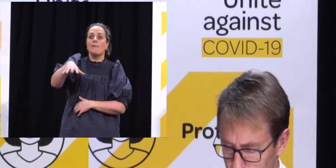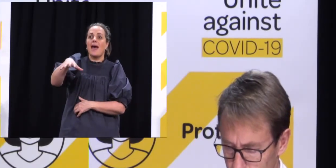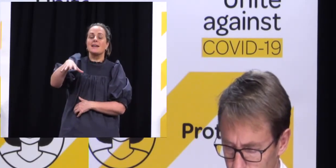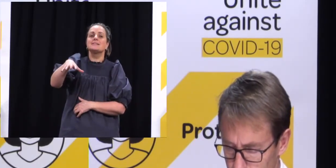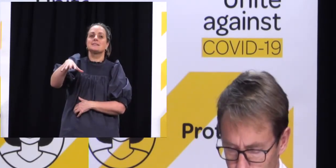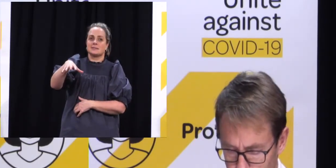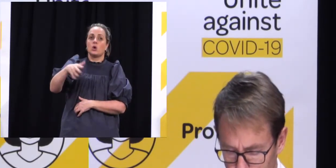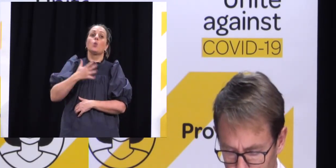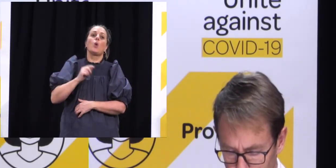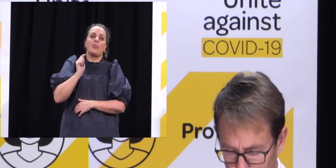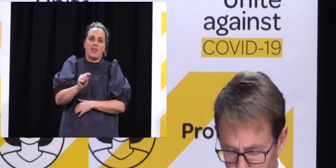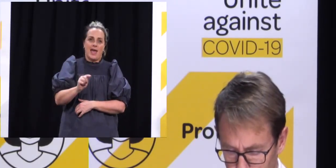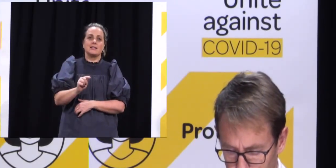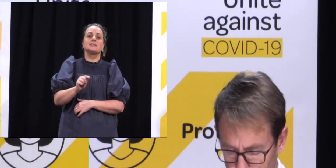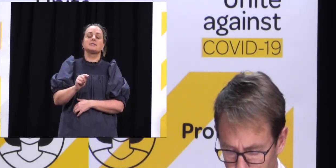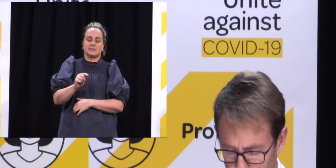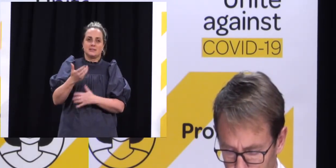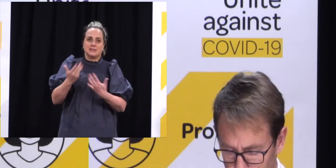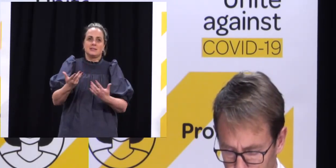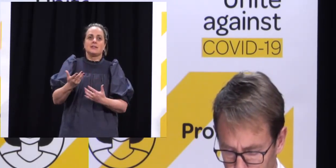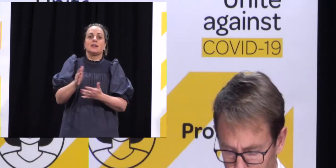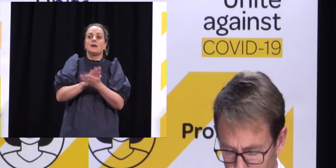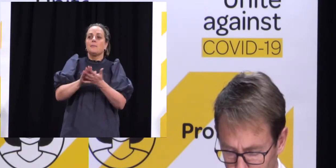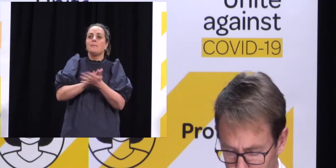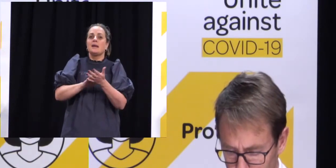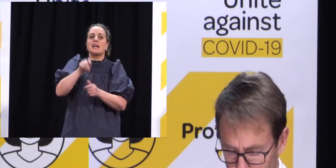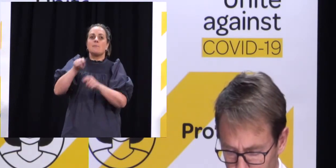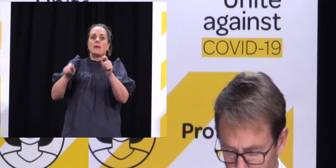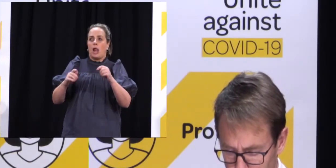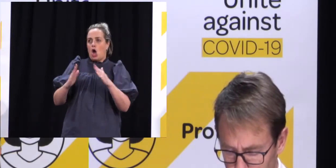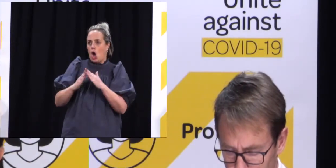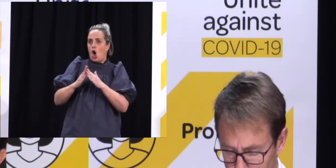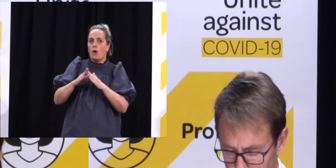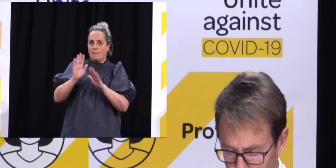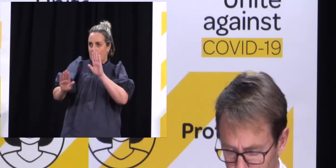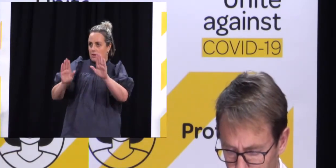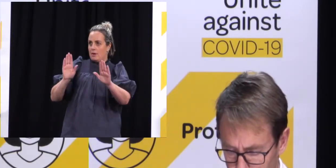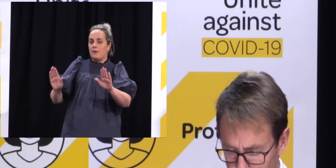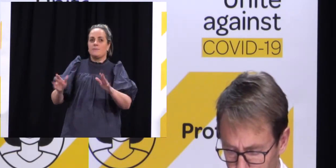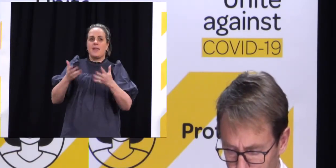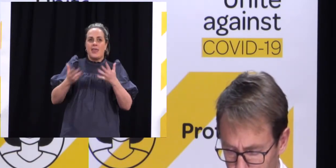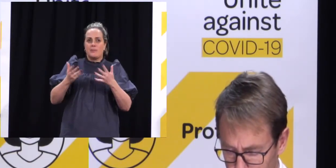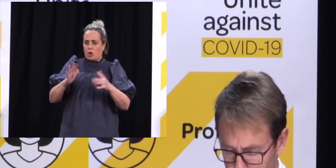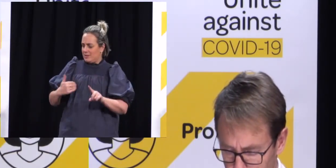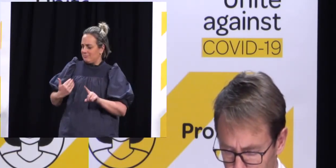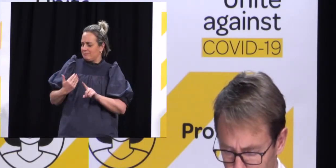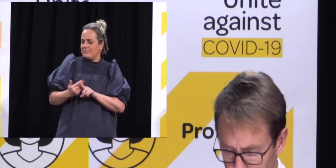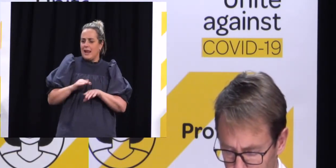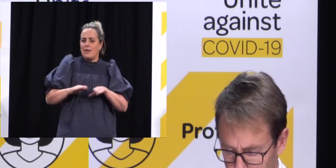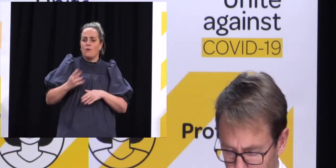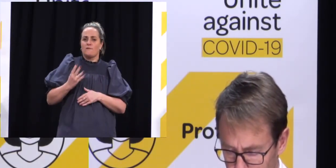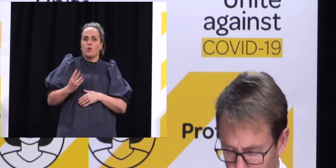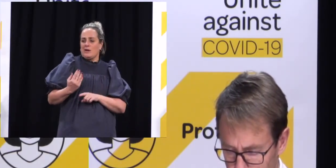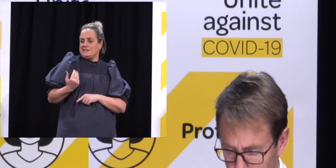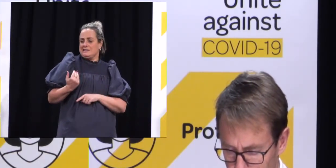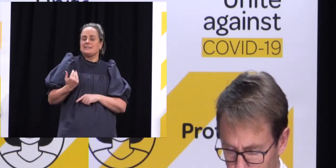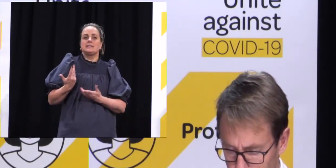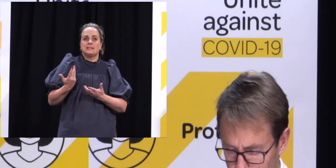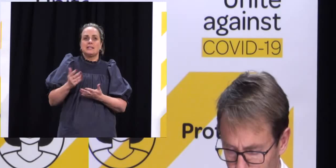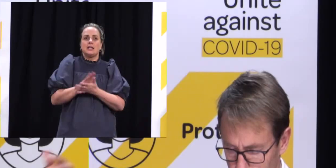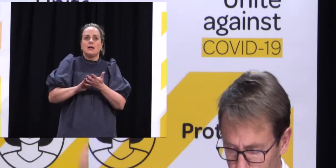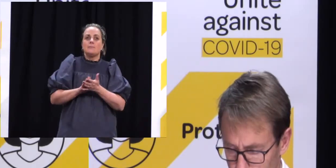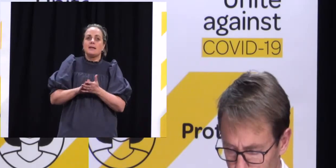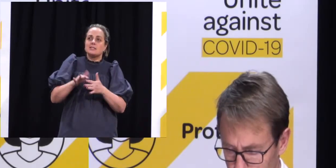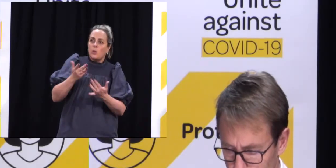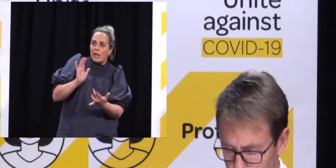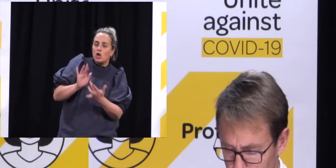people in lockdown and therefore not out and about. At the moment, we're not long enough into level 4 for that to be the case. When we're finding people, they still